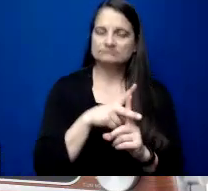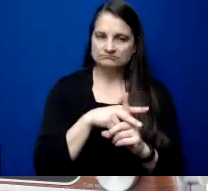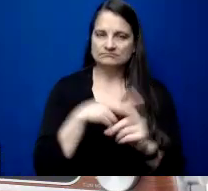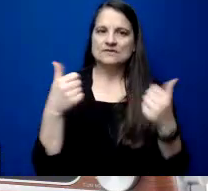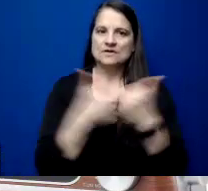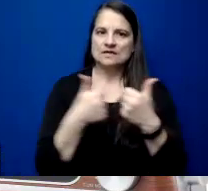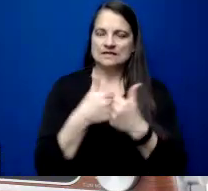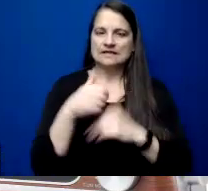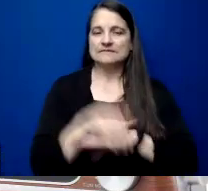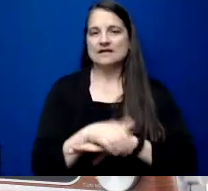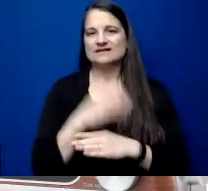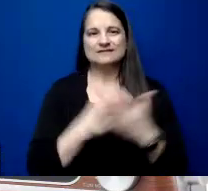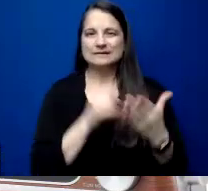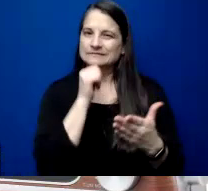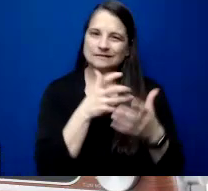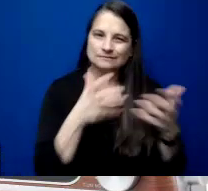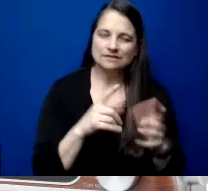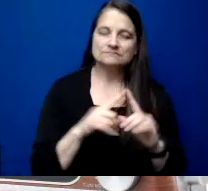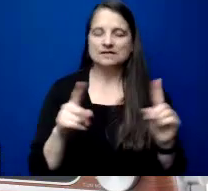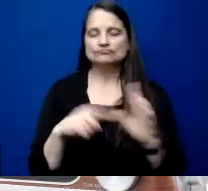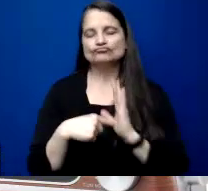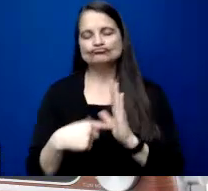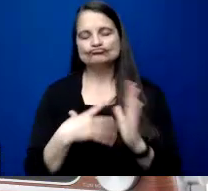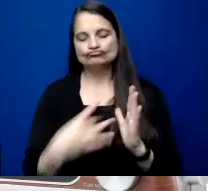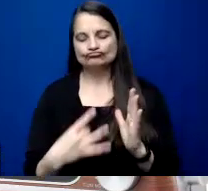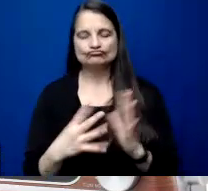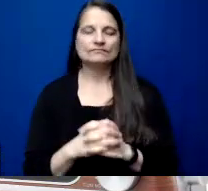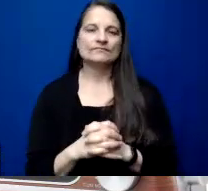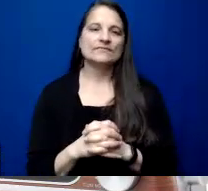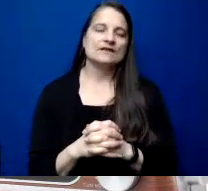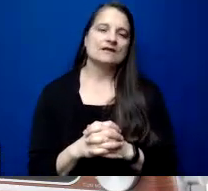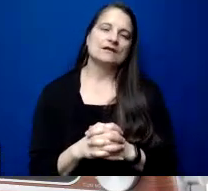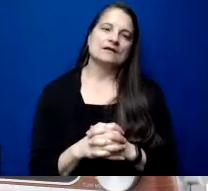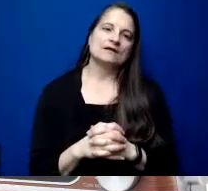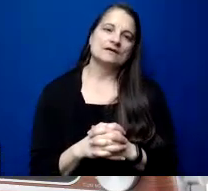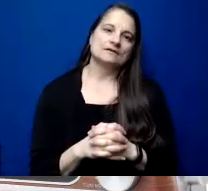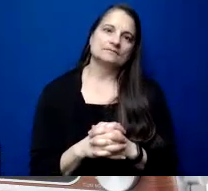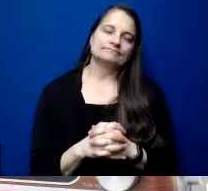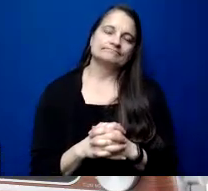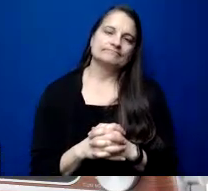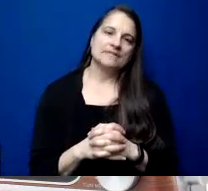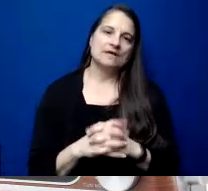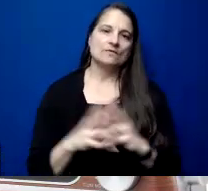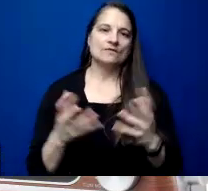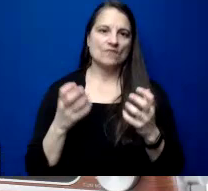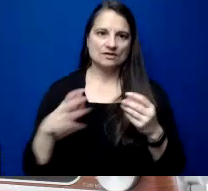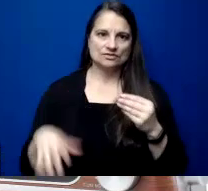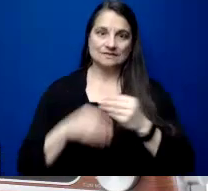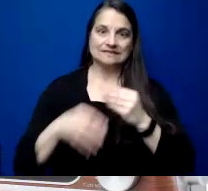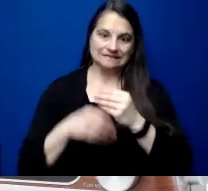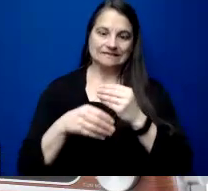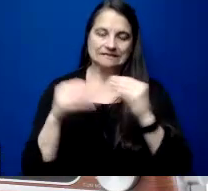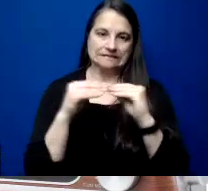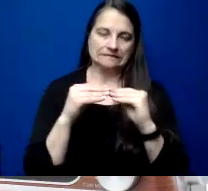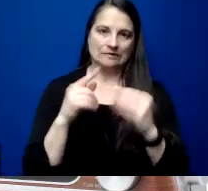might not be as much, but we love to show them because we've been very conscious about expanding the items that we have available in our